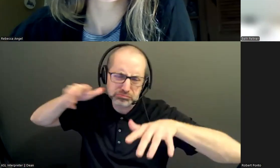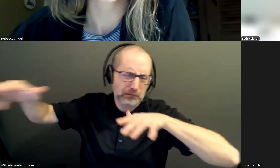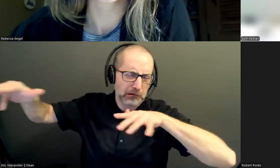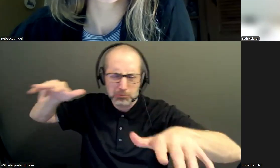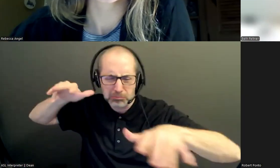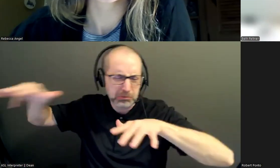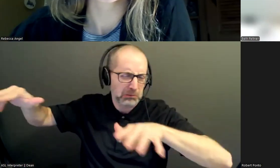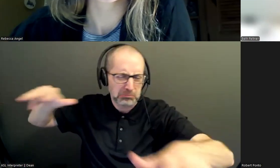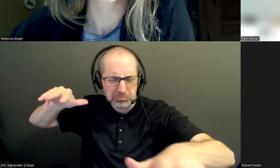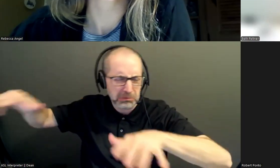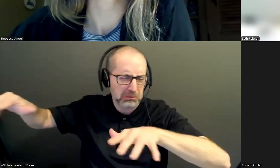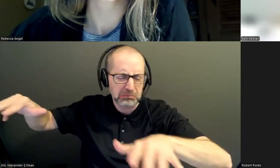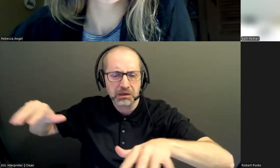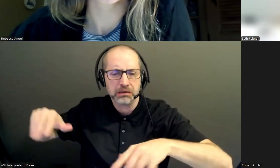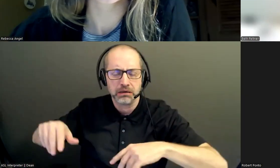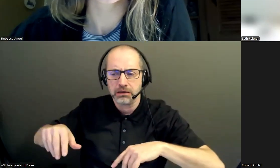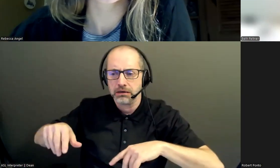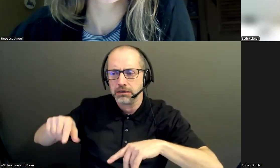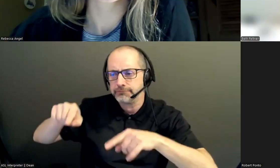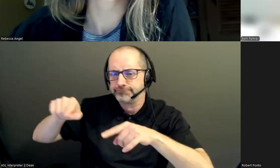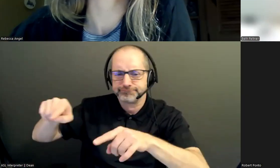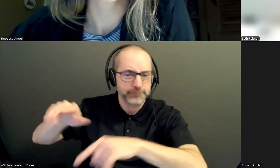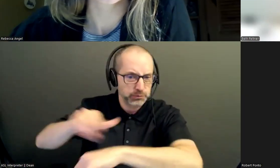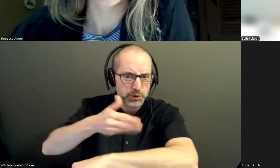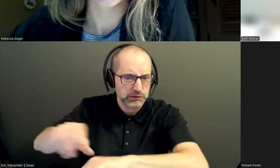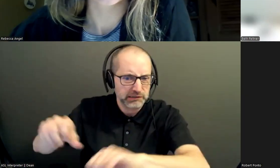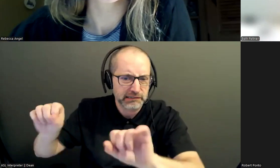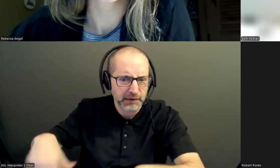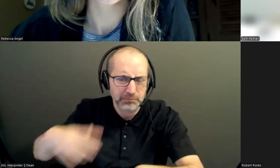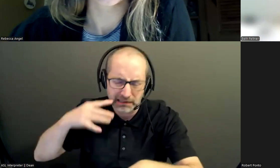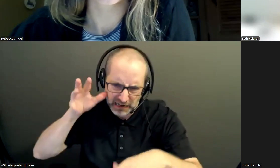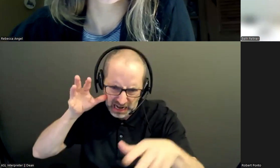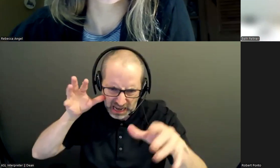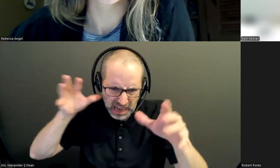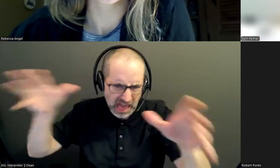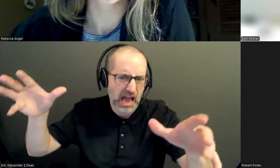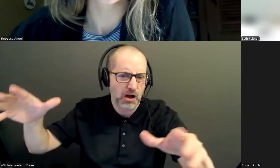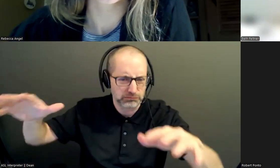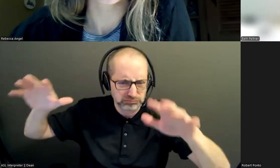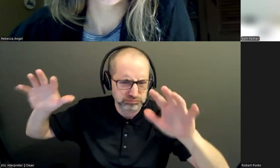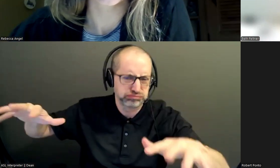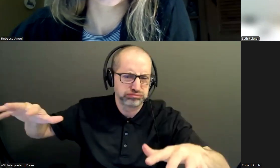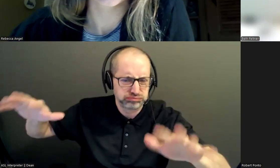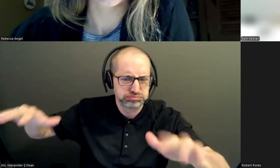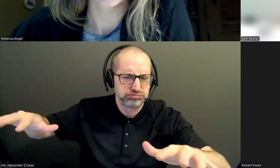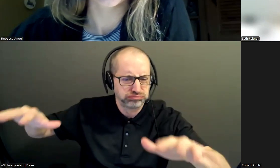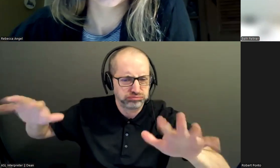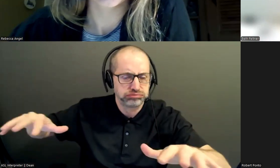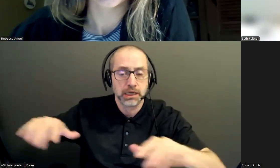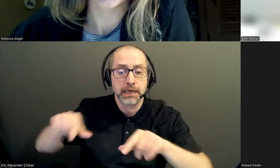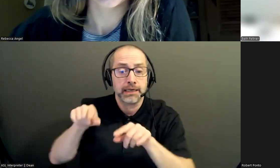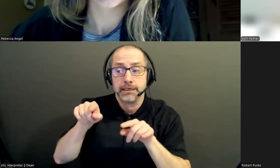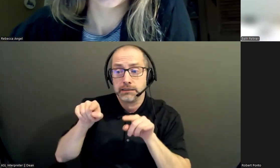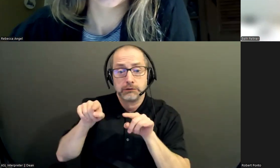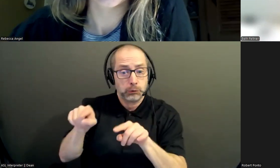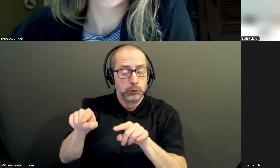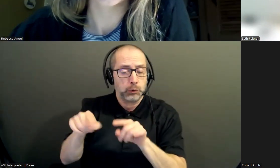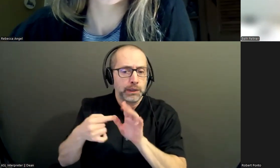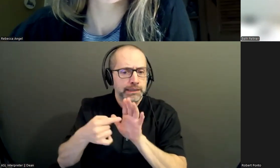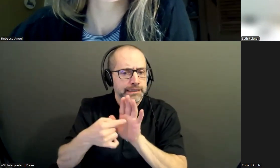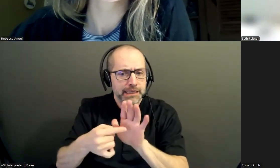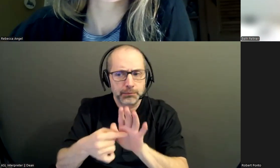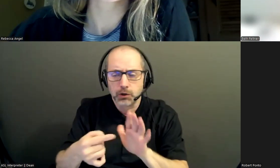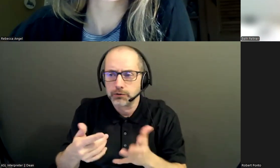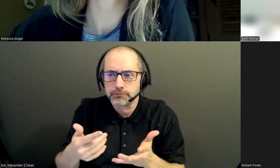You know, I know a concert can be very loud. So how would someone